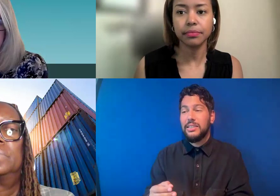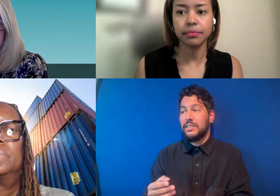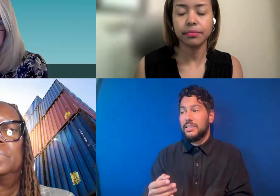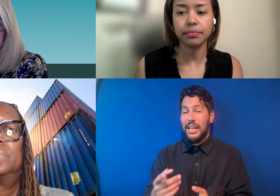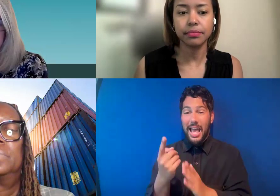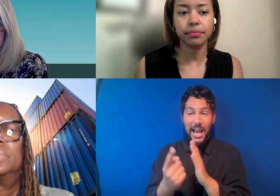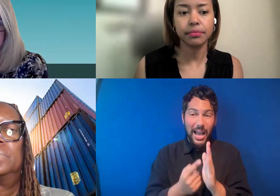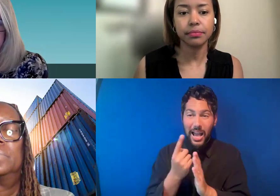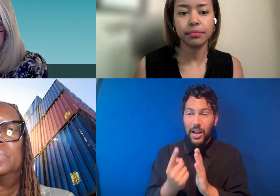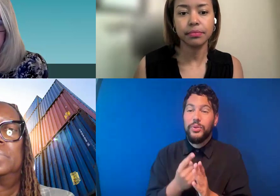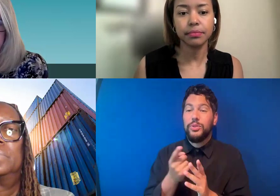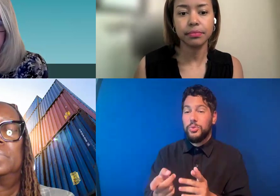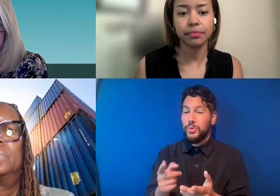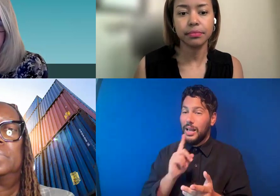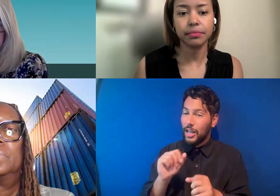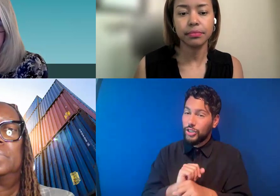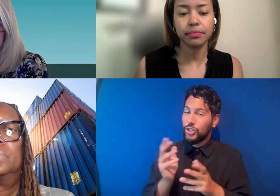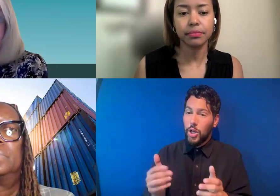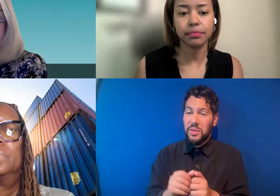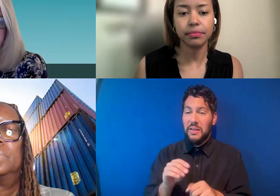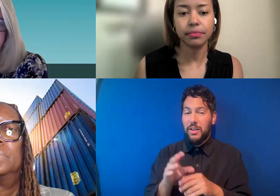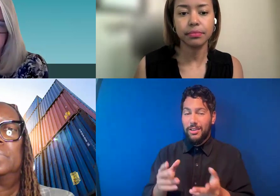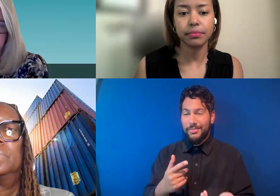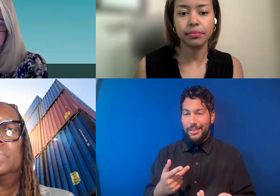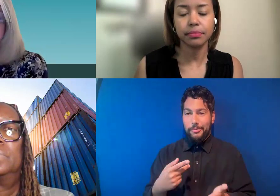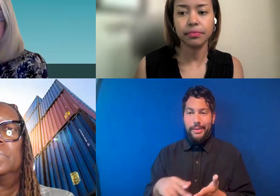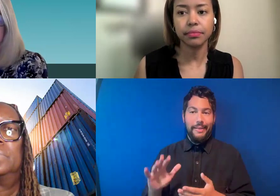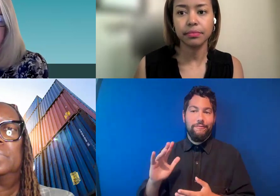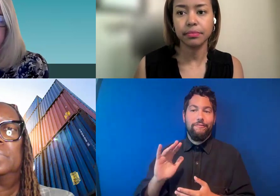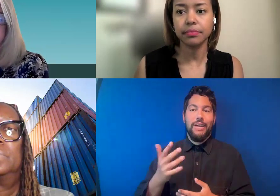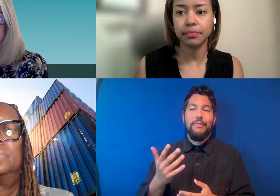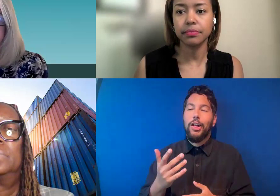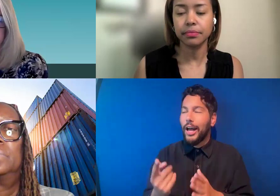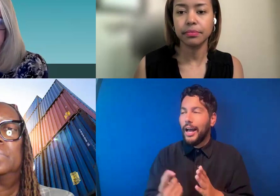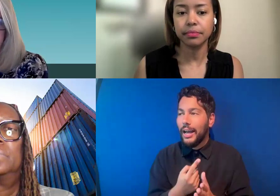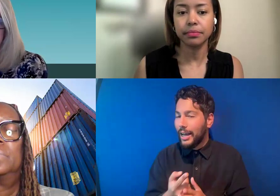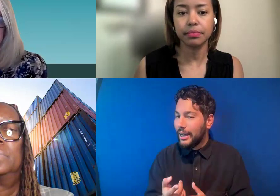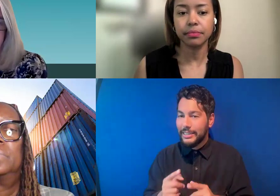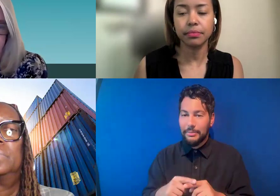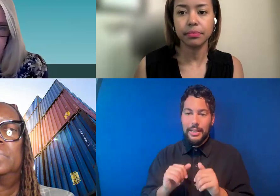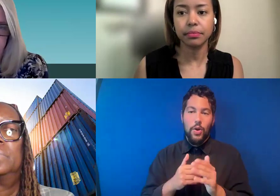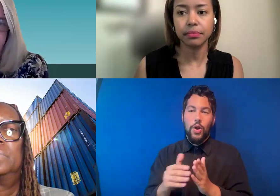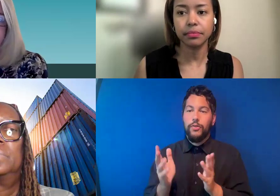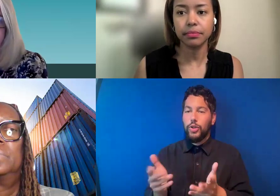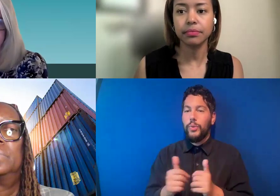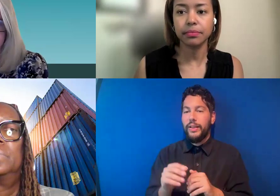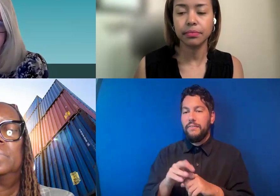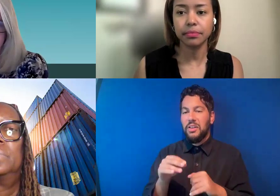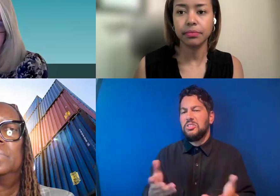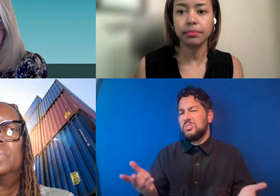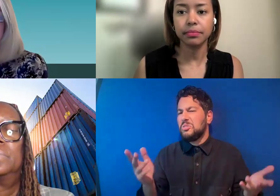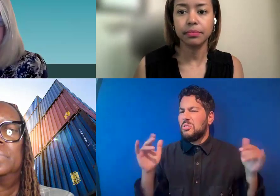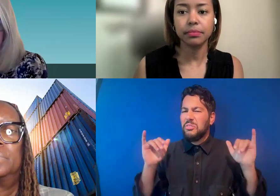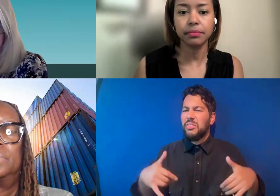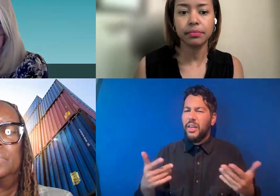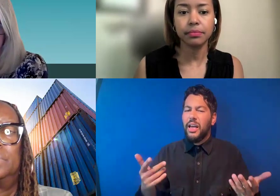number of hours that you actually talk to an advisor, it might end up being like you paid $5 an hour, depending on how often you talk to the advisor. So that's how it's meant to